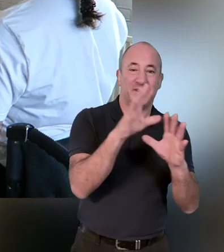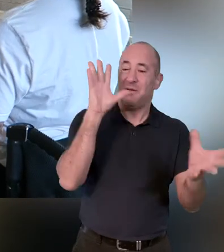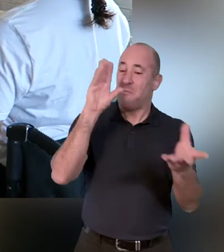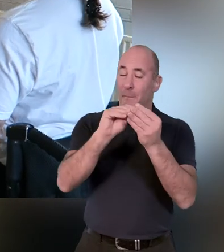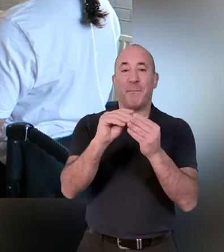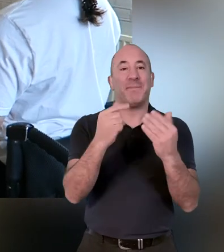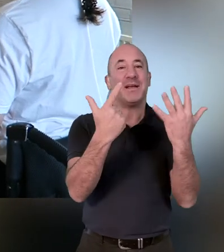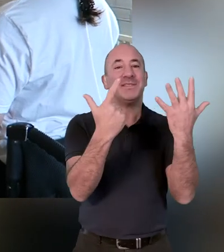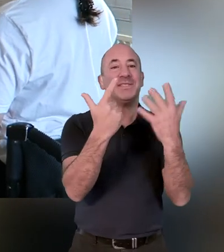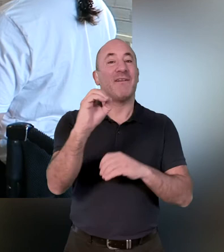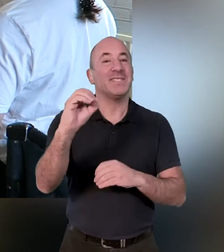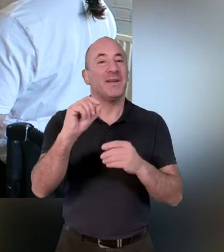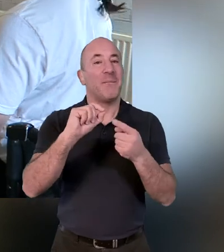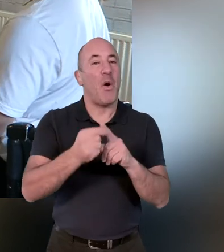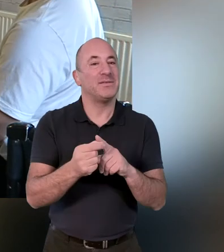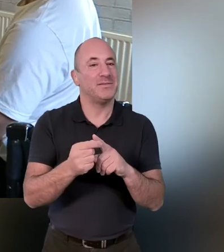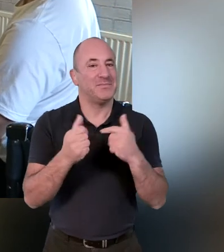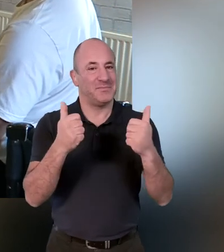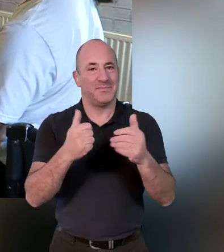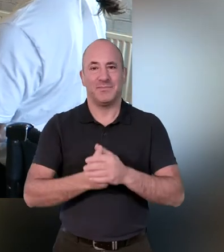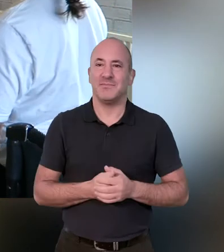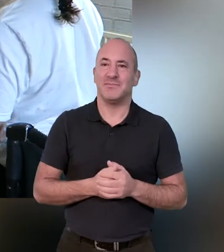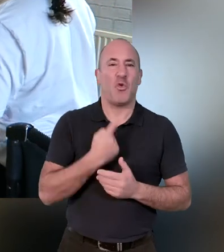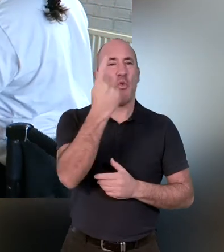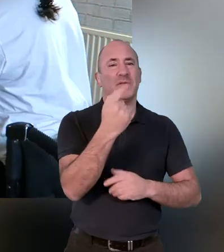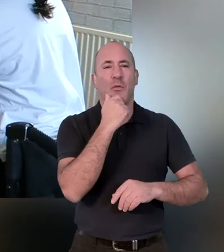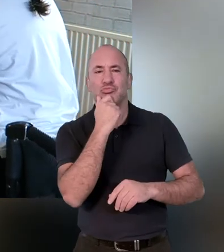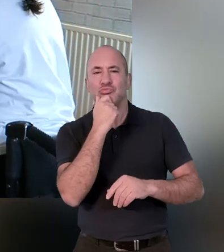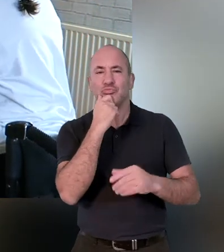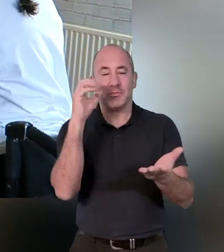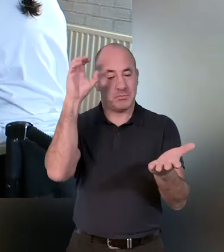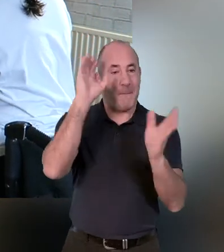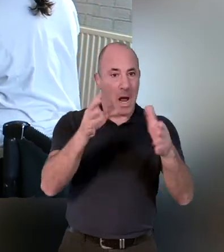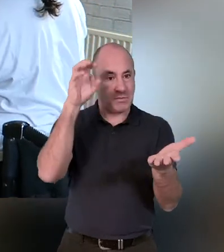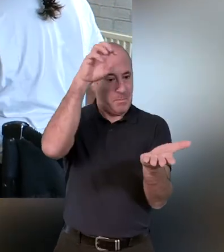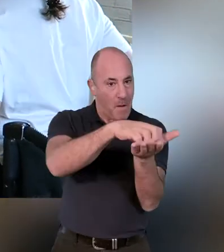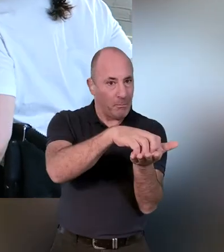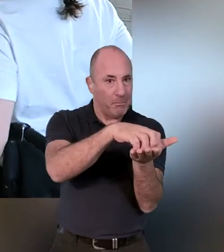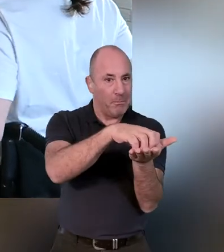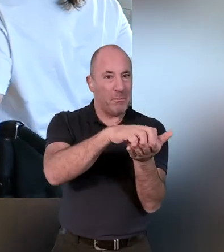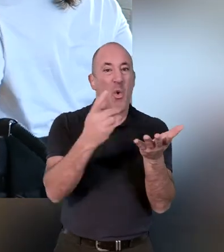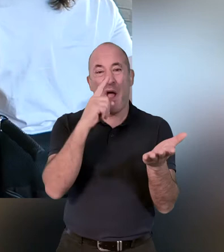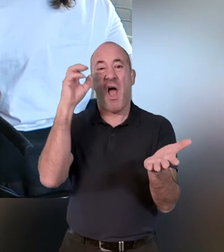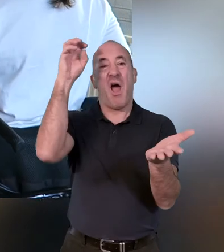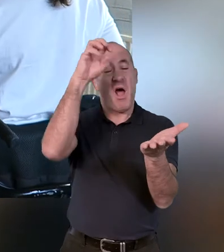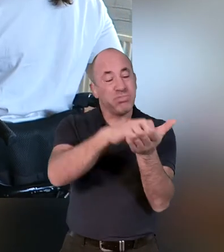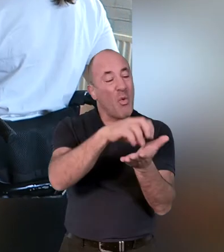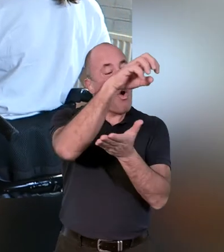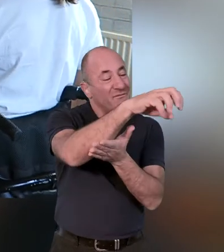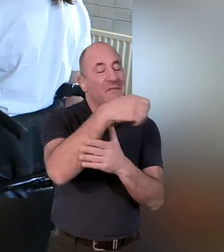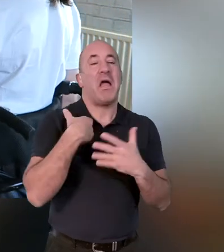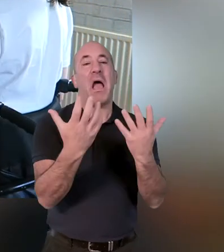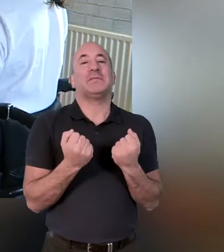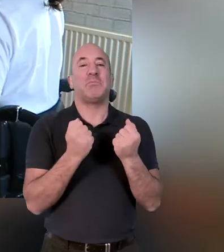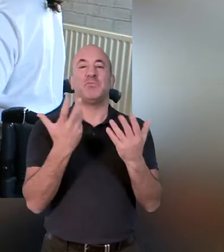But she's got the 50. So 70 in total. You can decide whether it has to stay on the towel or whether you'll still